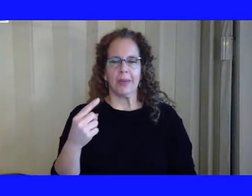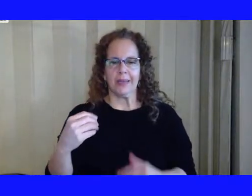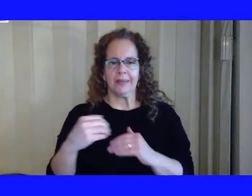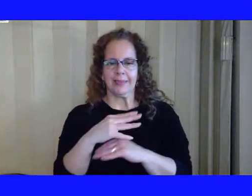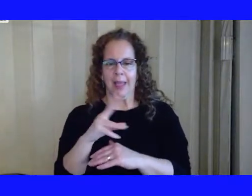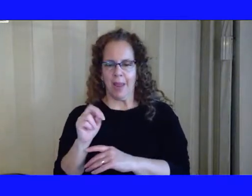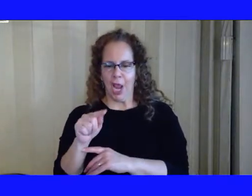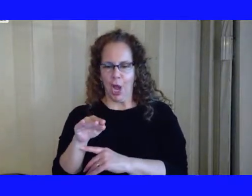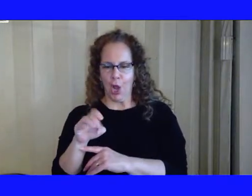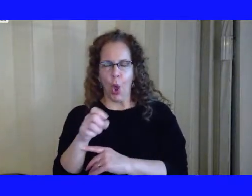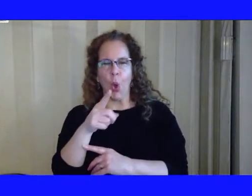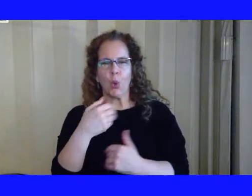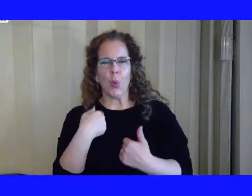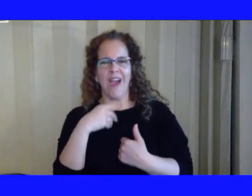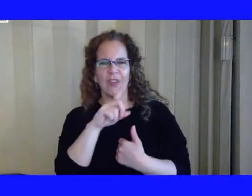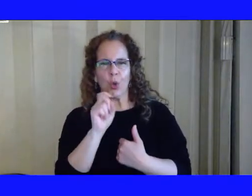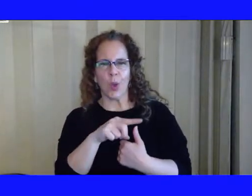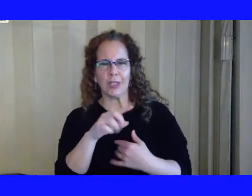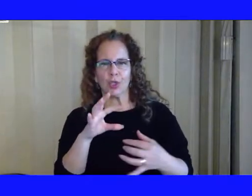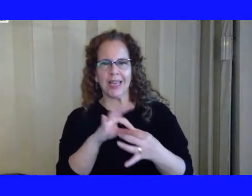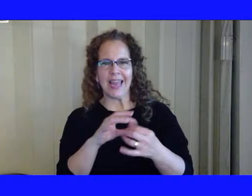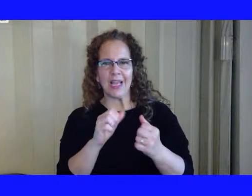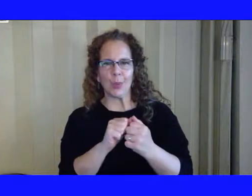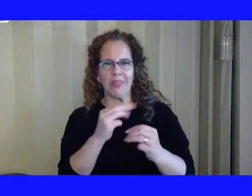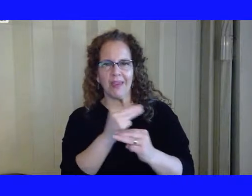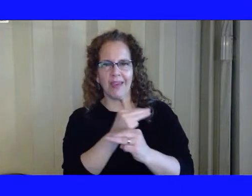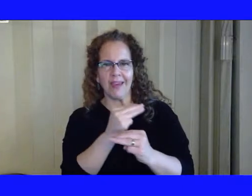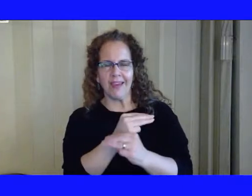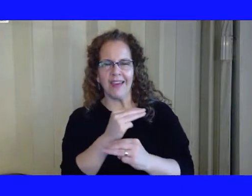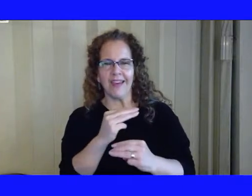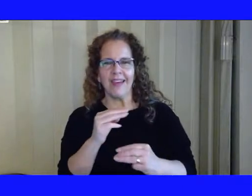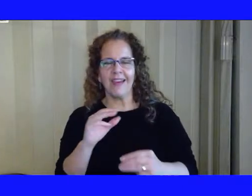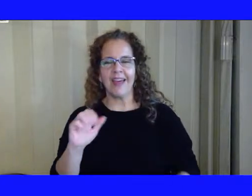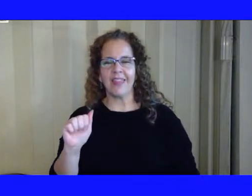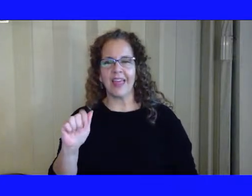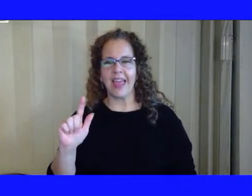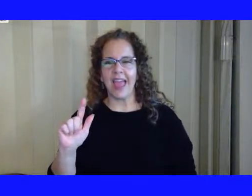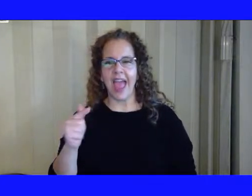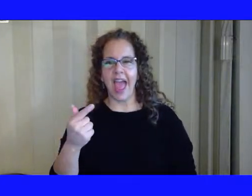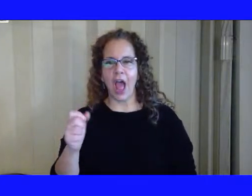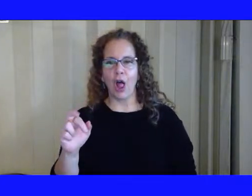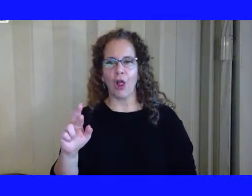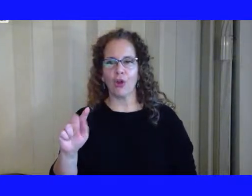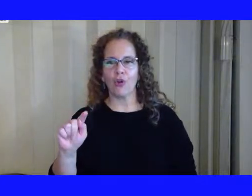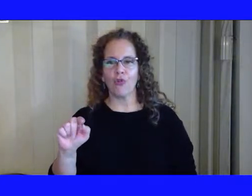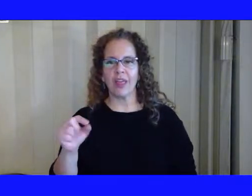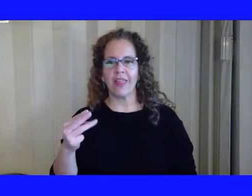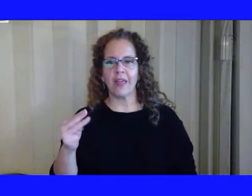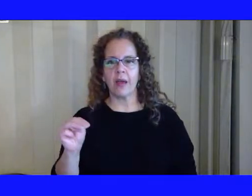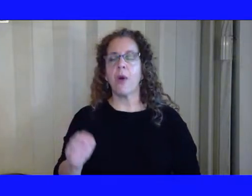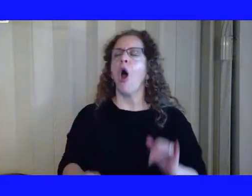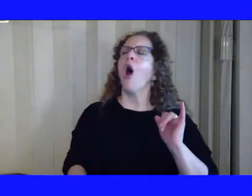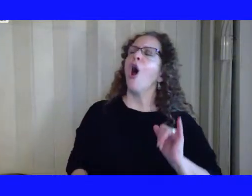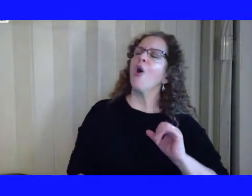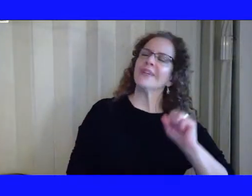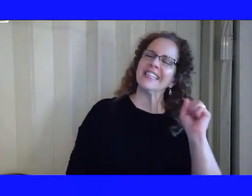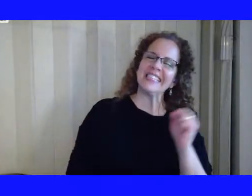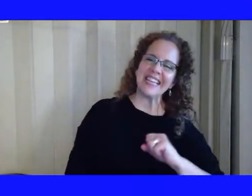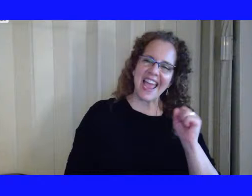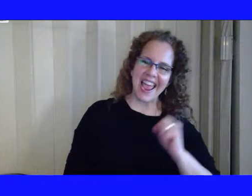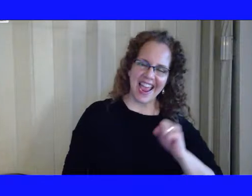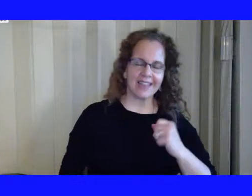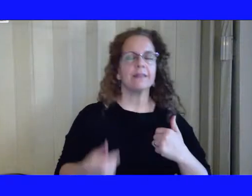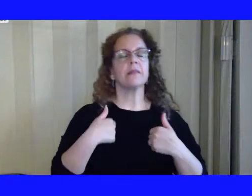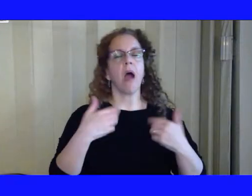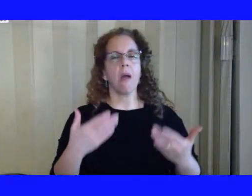the for this particular committee, the DEI committee. And the main question that I had was just around how